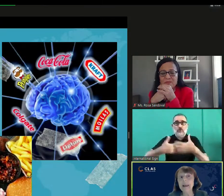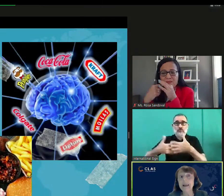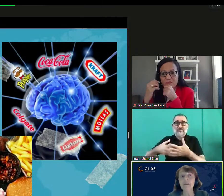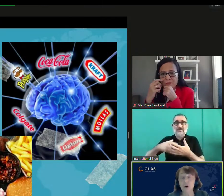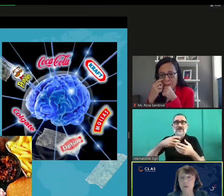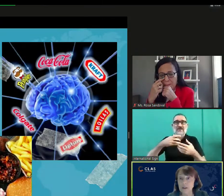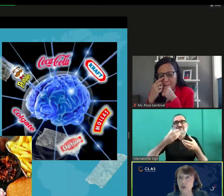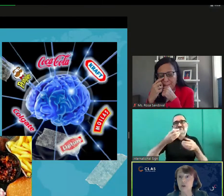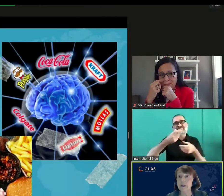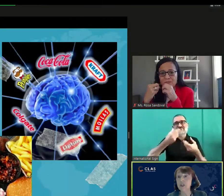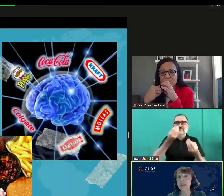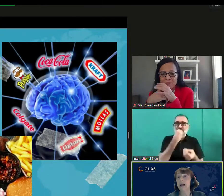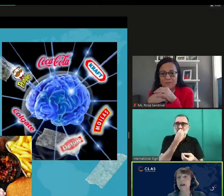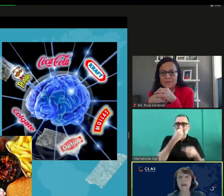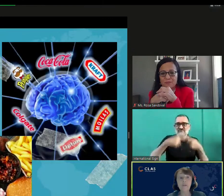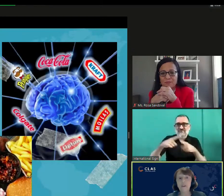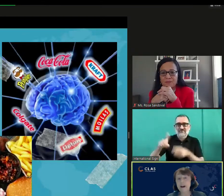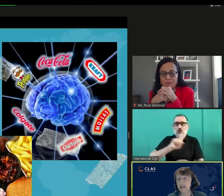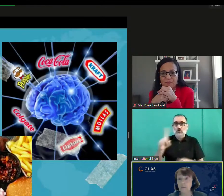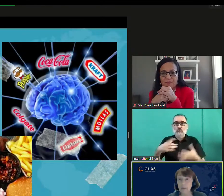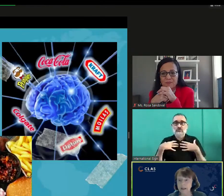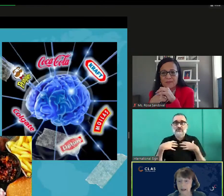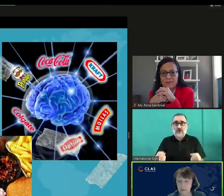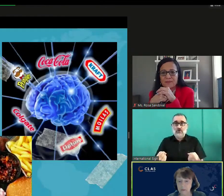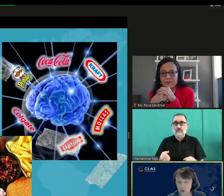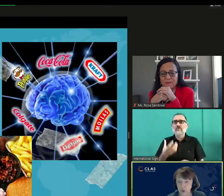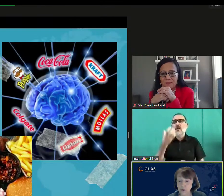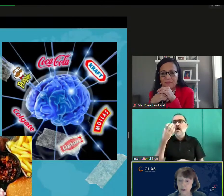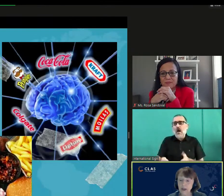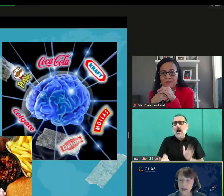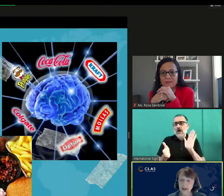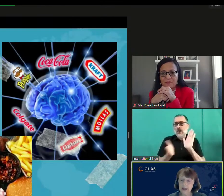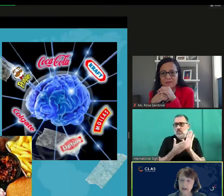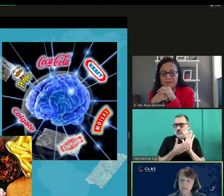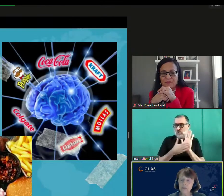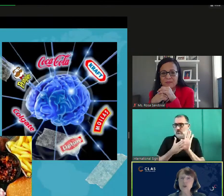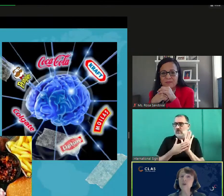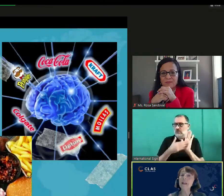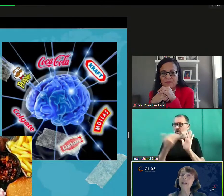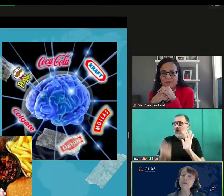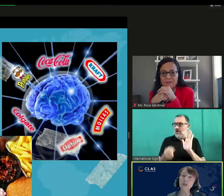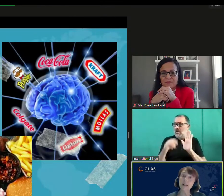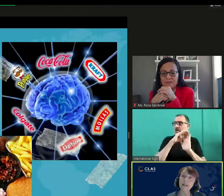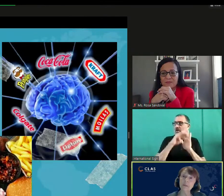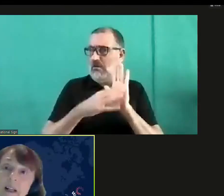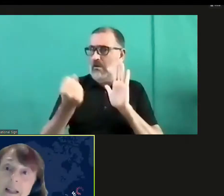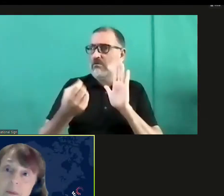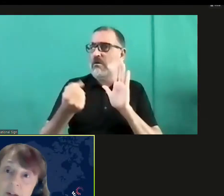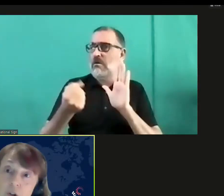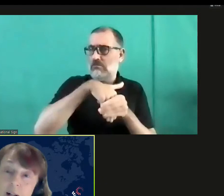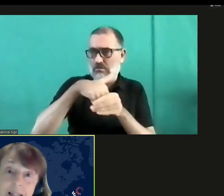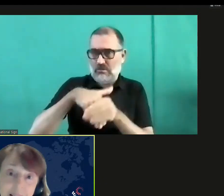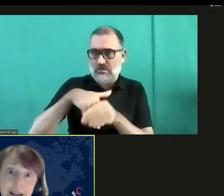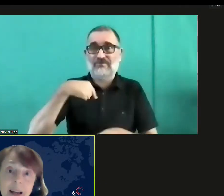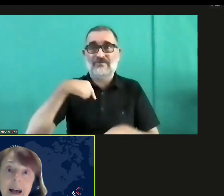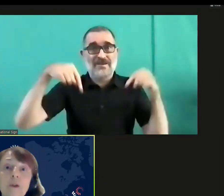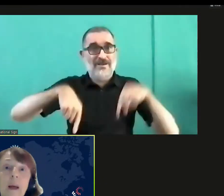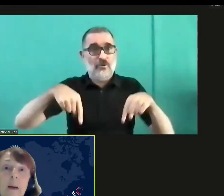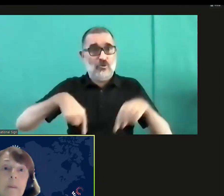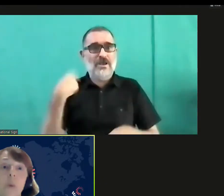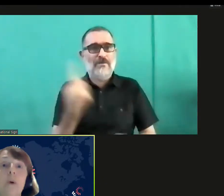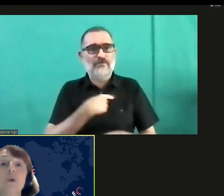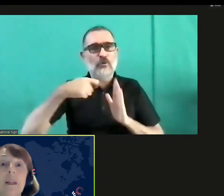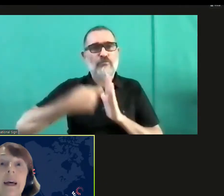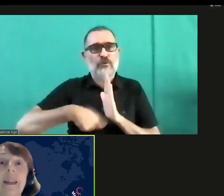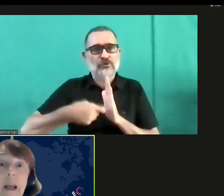consistently monitoring the bad information that so easily reaches so many